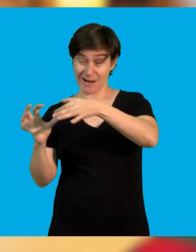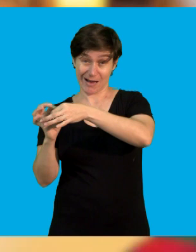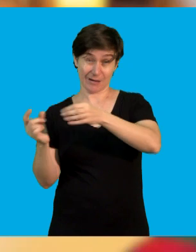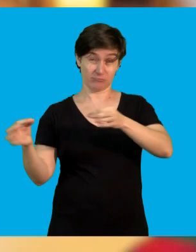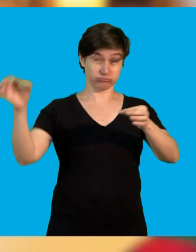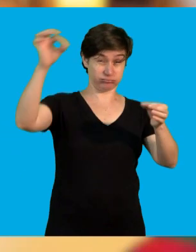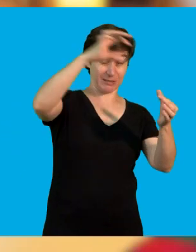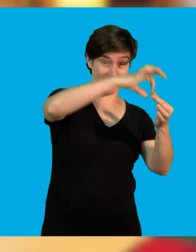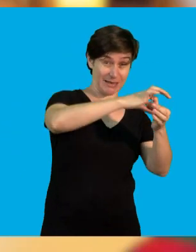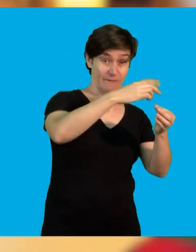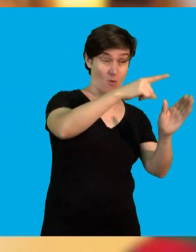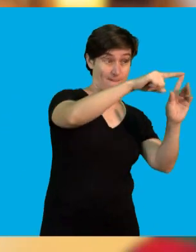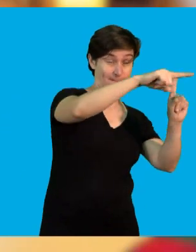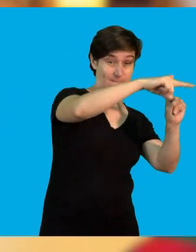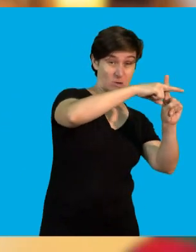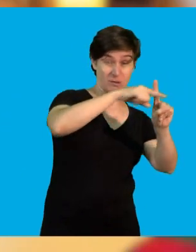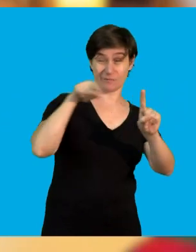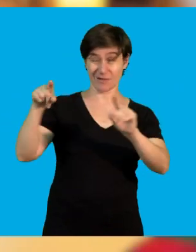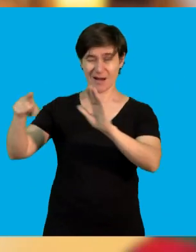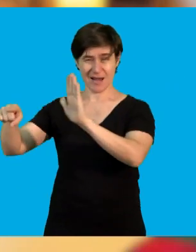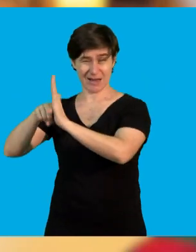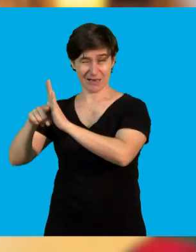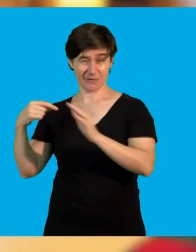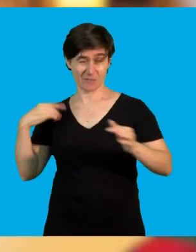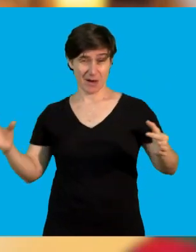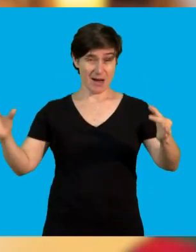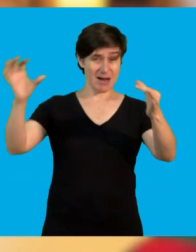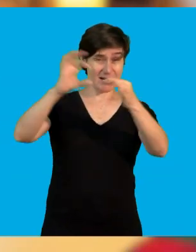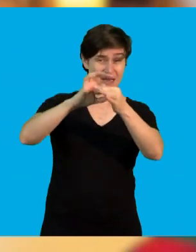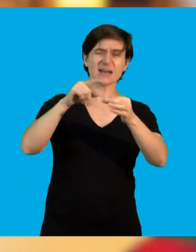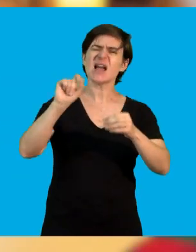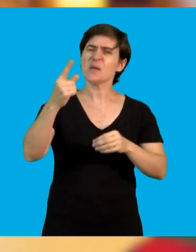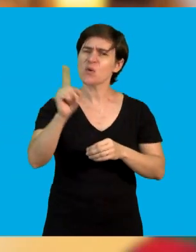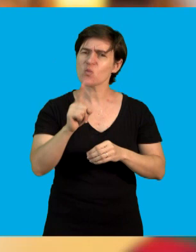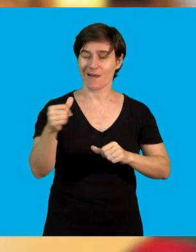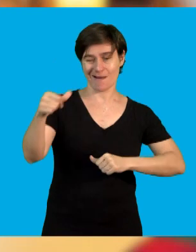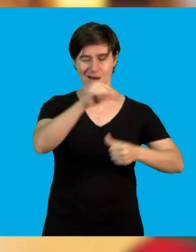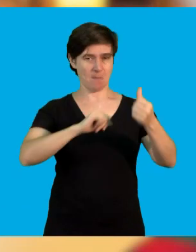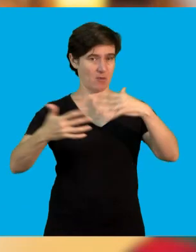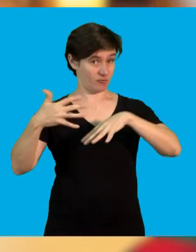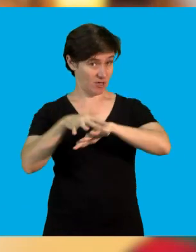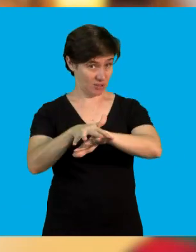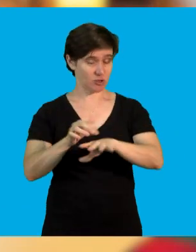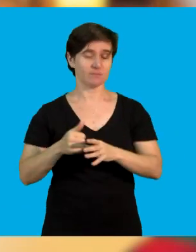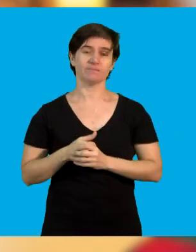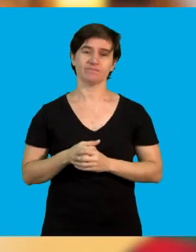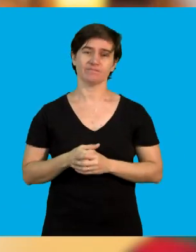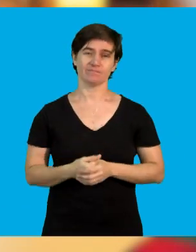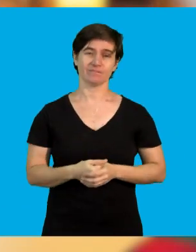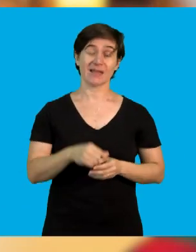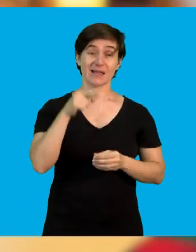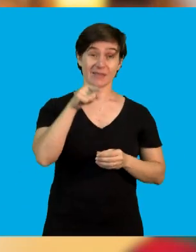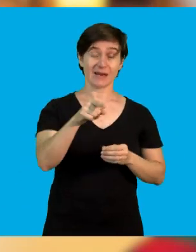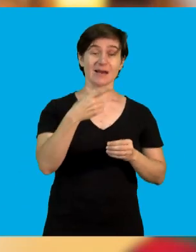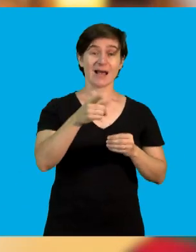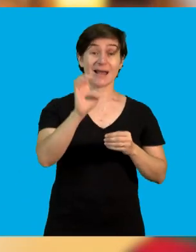your conducting wires to the negative electrode and the positive electrode, there's going to be a chemical reaction that is going to take place. And because of